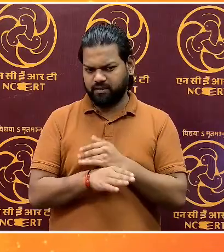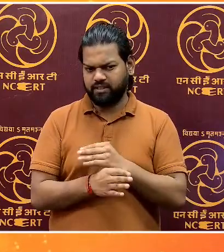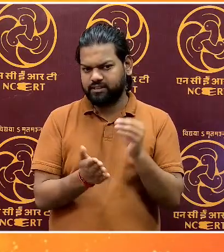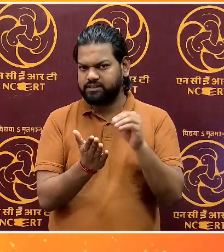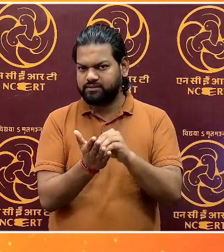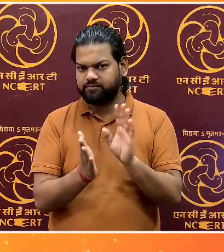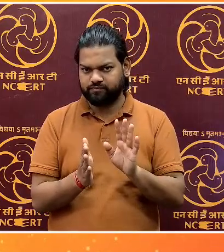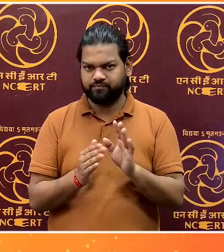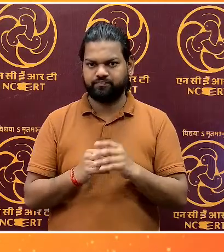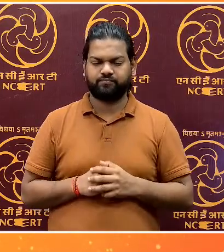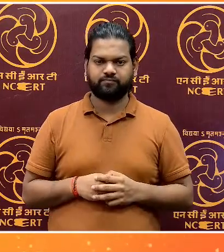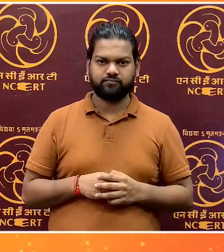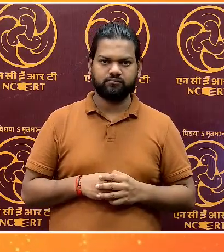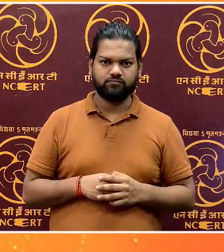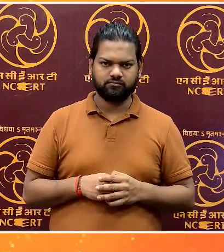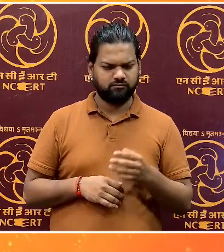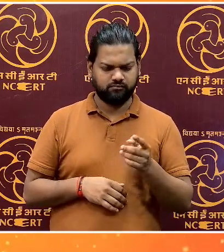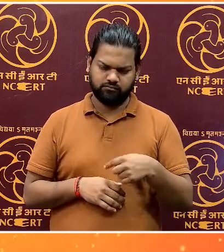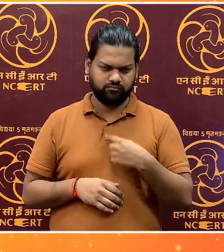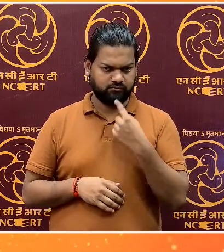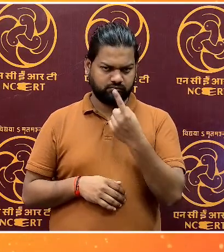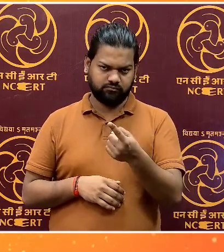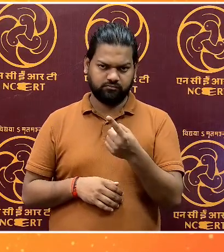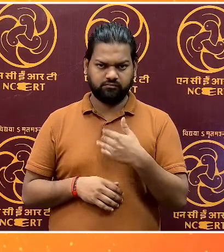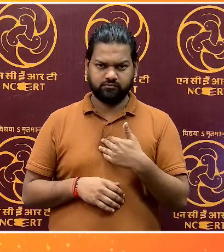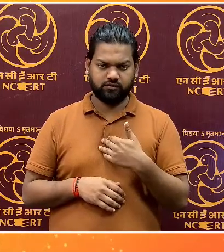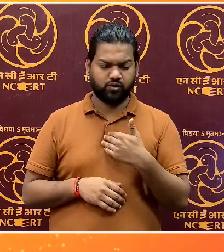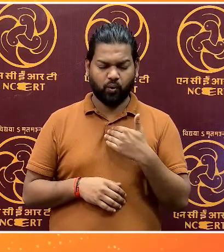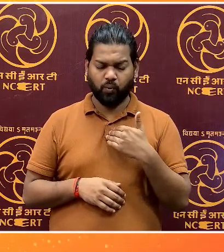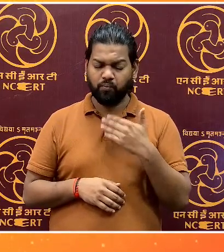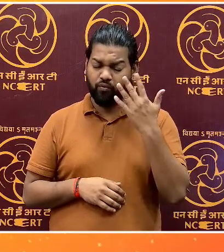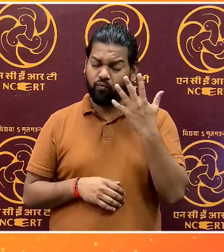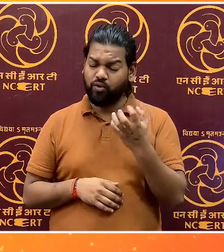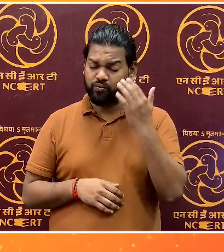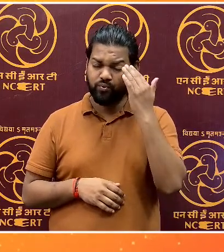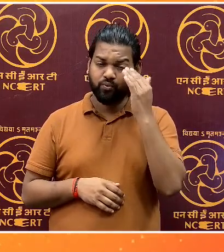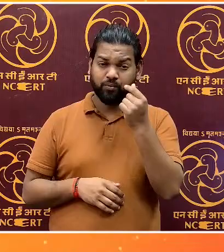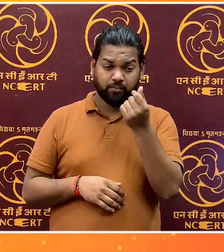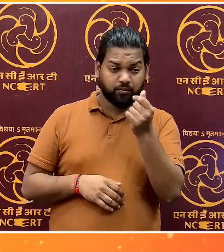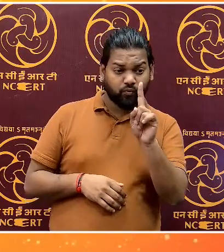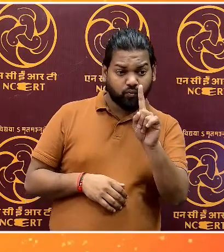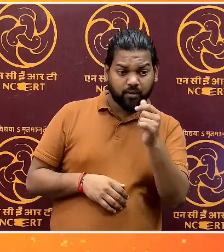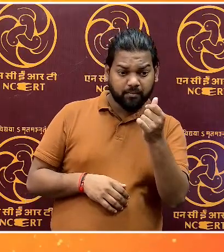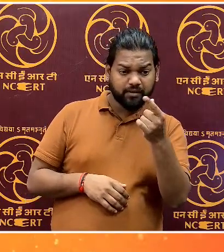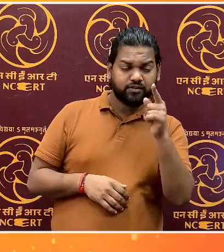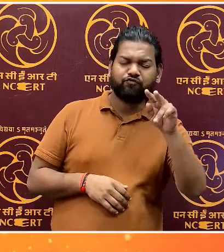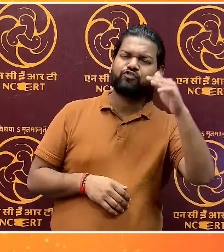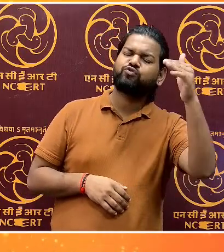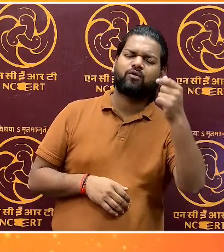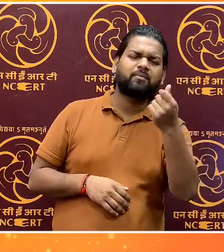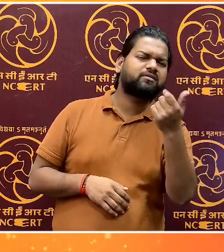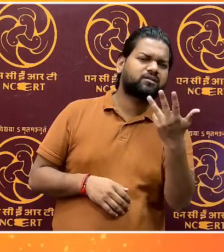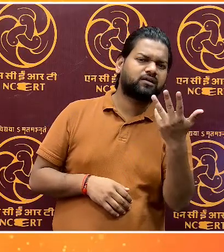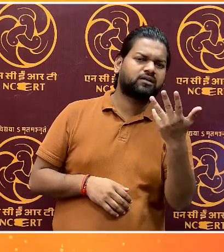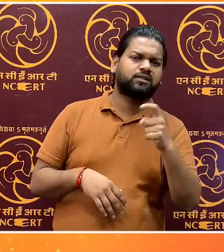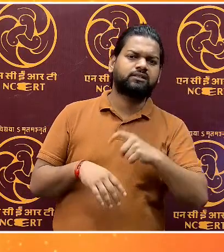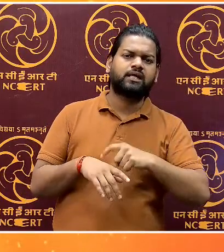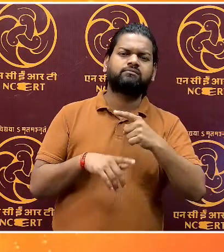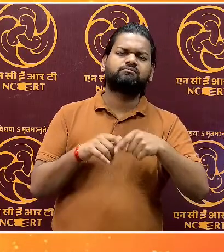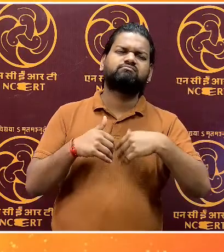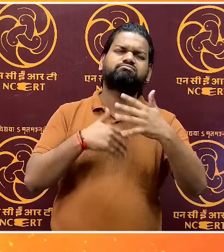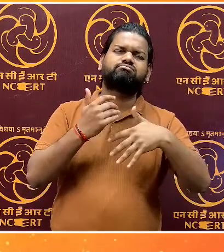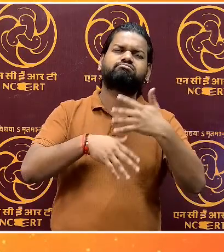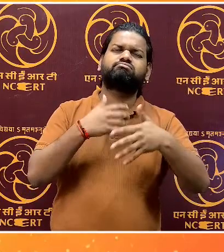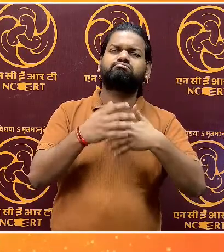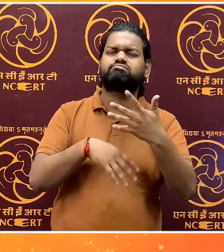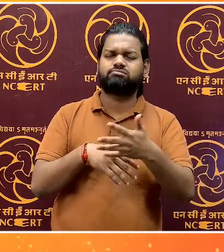example. So if I am saying I am interested to know future value of rupee 1, invested over a range of time period at